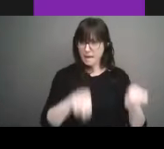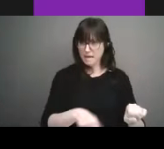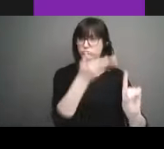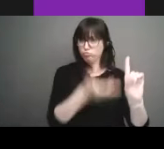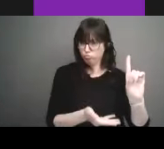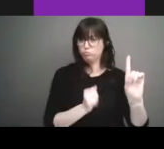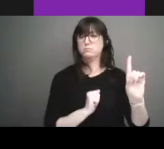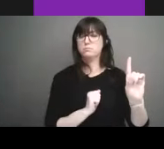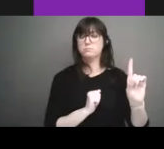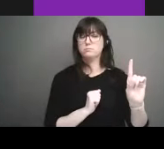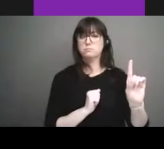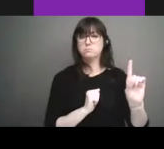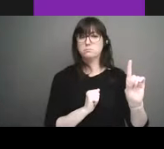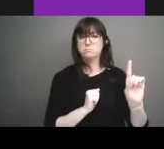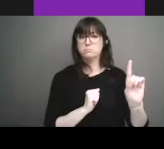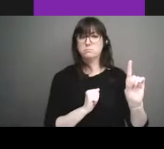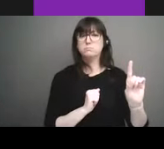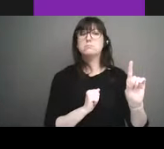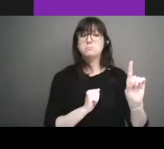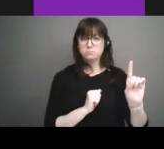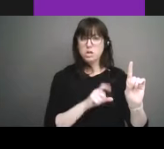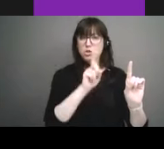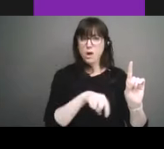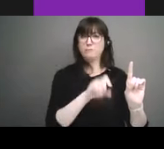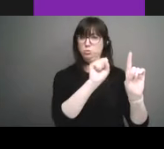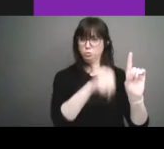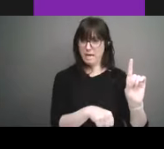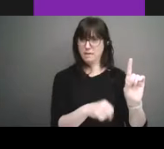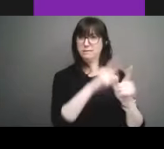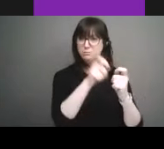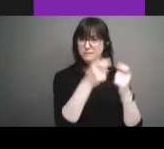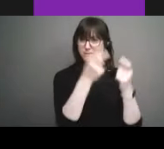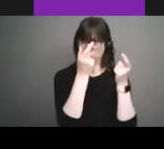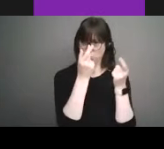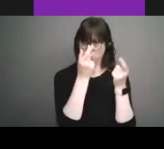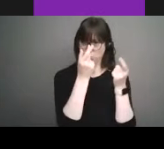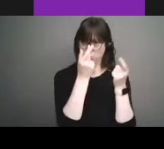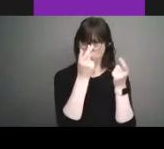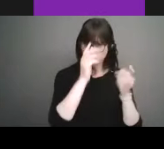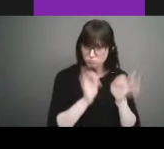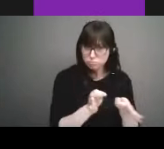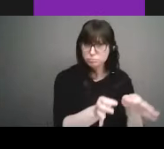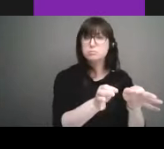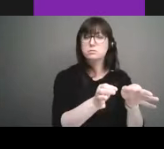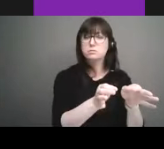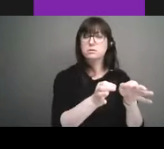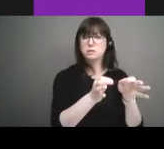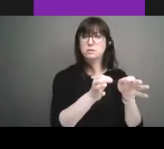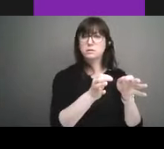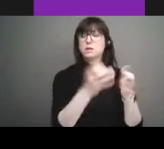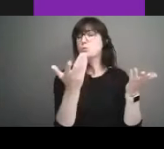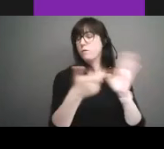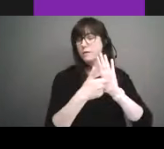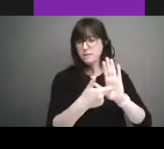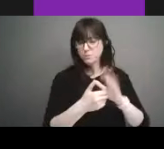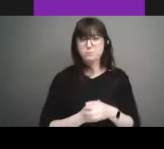Individuals need to have the requisite capacity to make certain decisions or undertake certain tasks. So, for